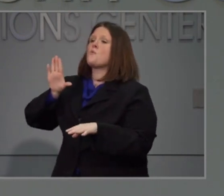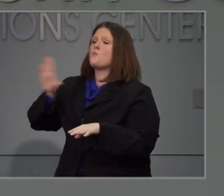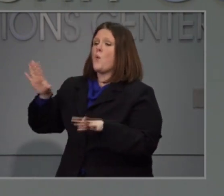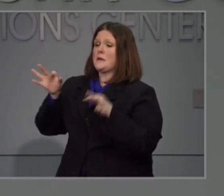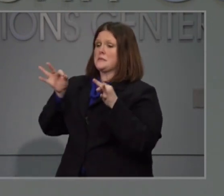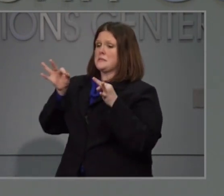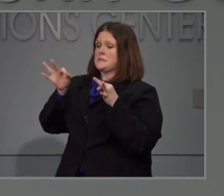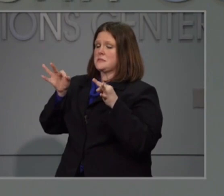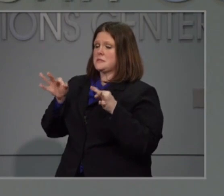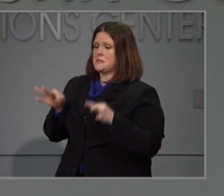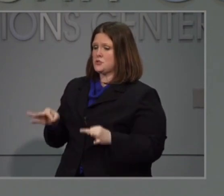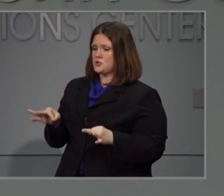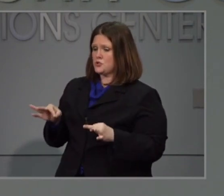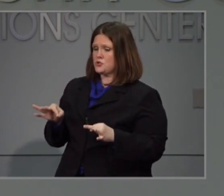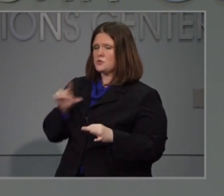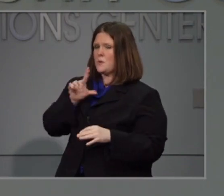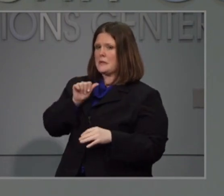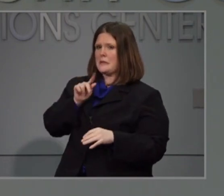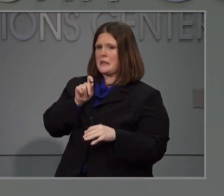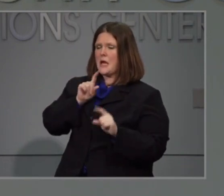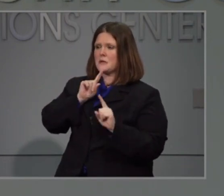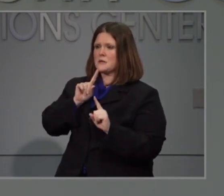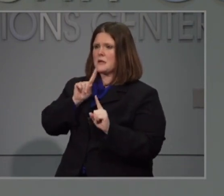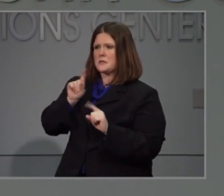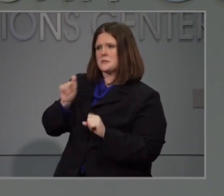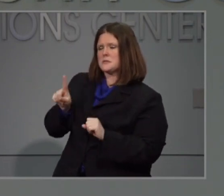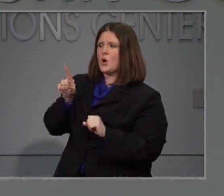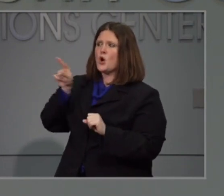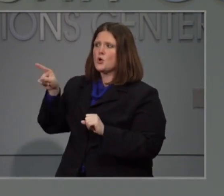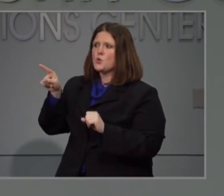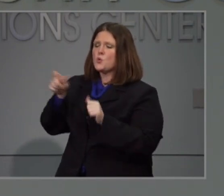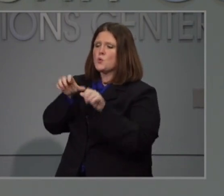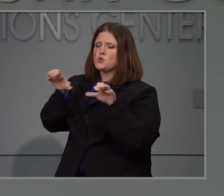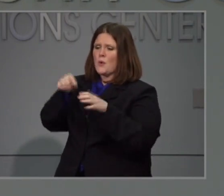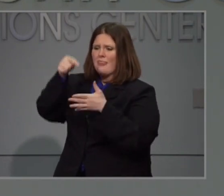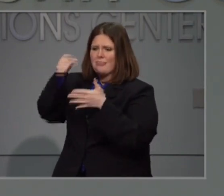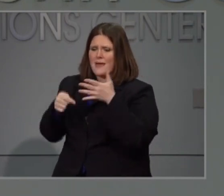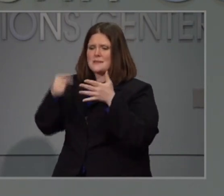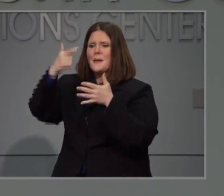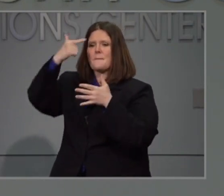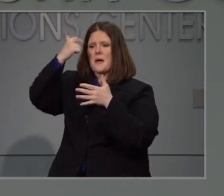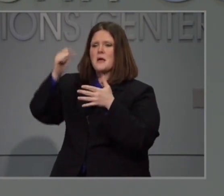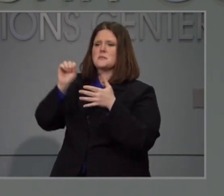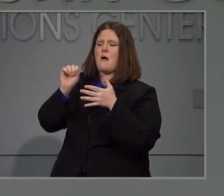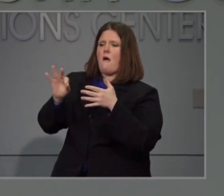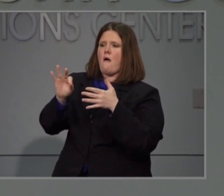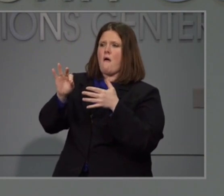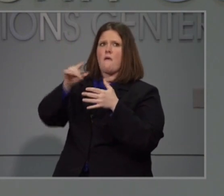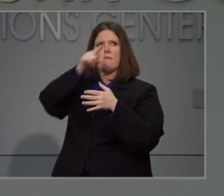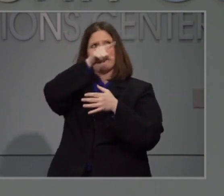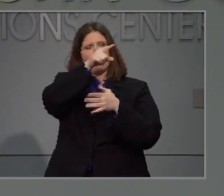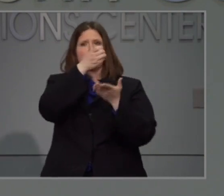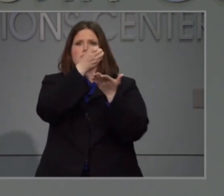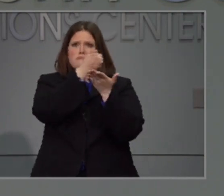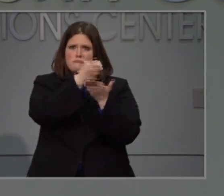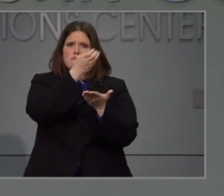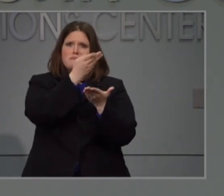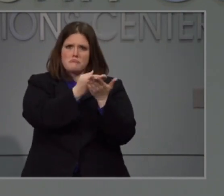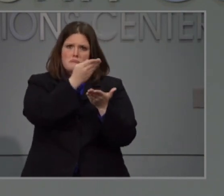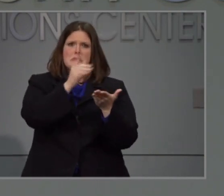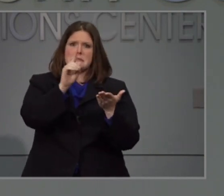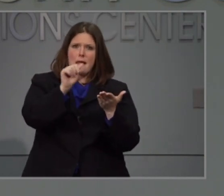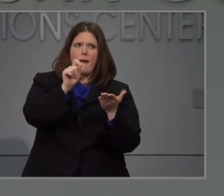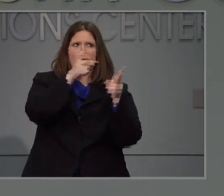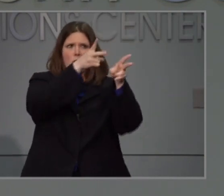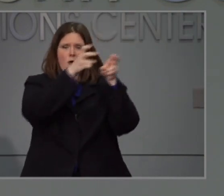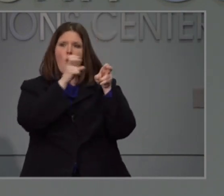that health officials have provided you with this knowledge, or based on pressure put onto your office by protesters, especially those